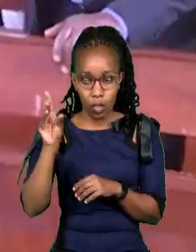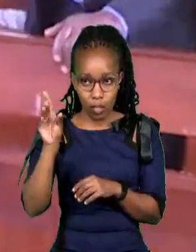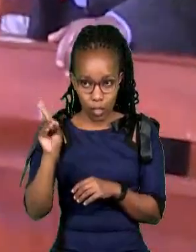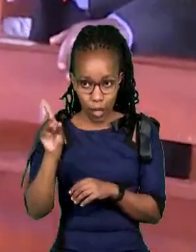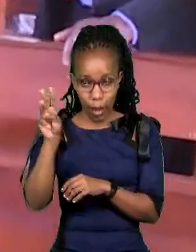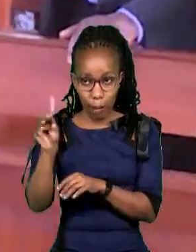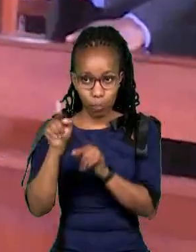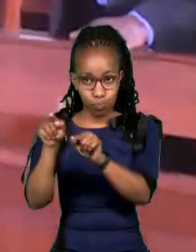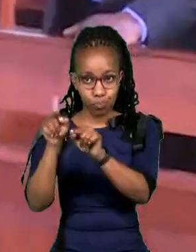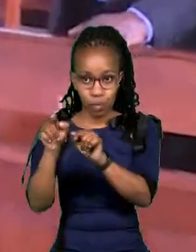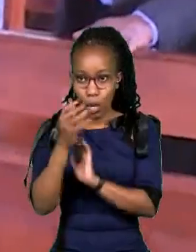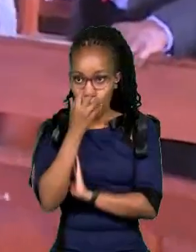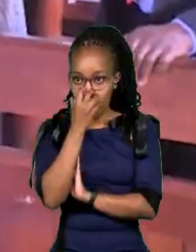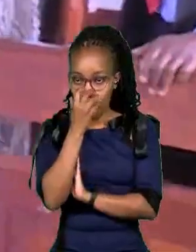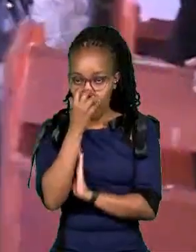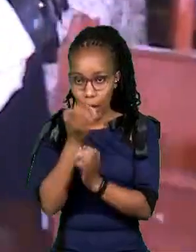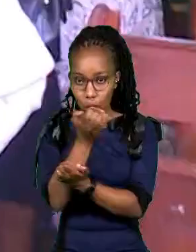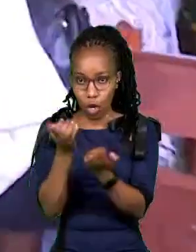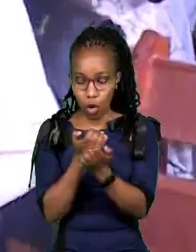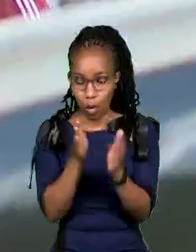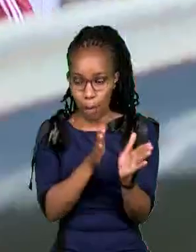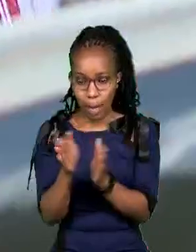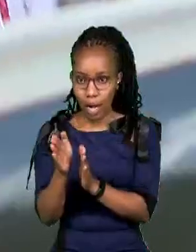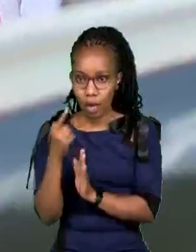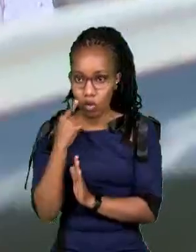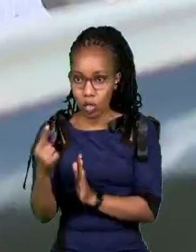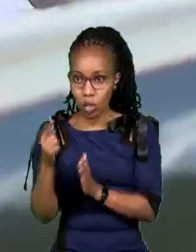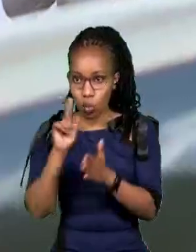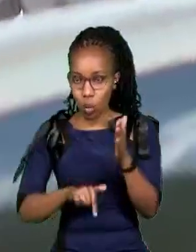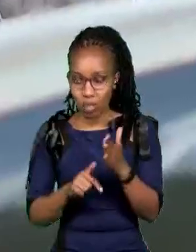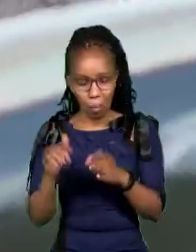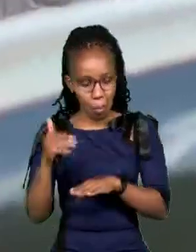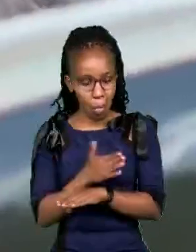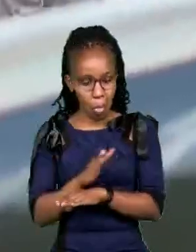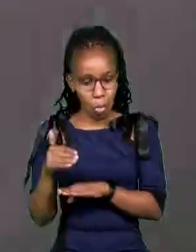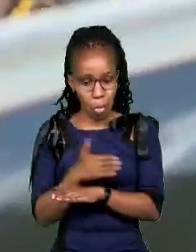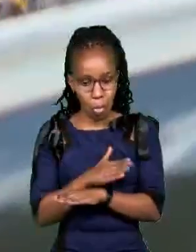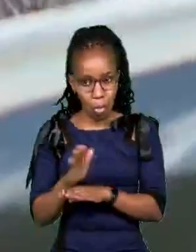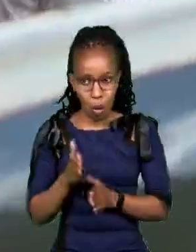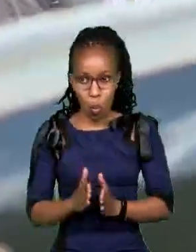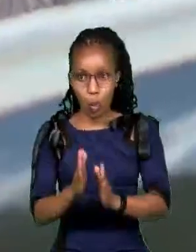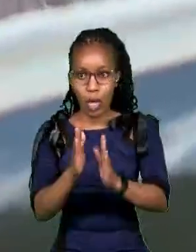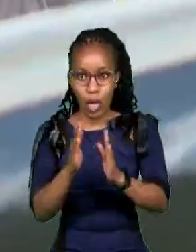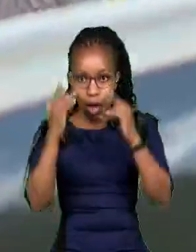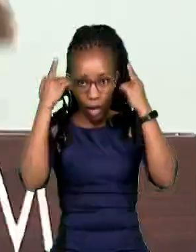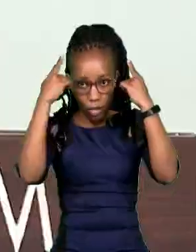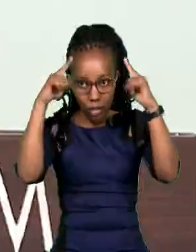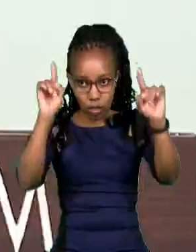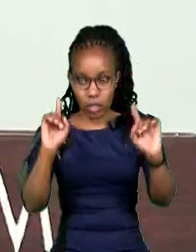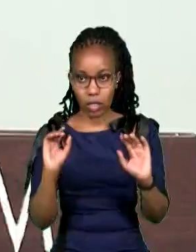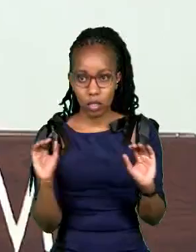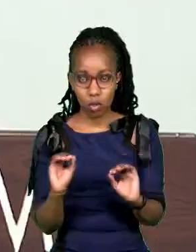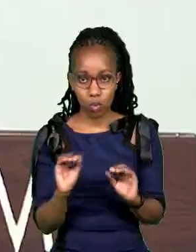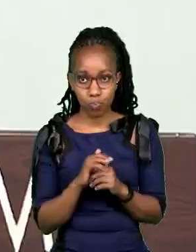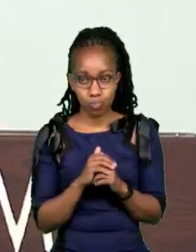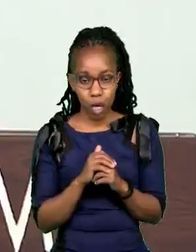Deputy President's William Ruto bottom-up approach, terming it as a corny tactic that will never see the light of day. We believe